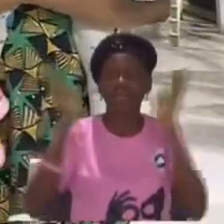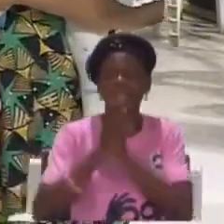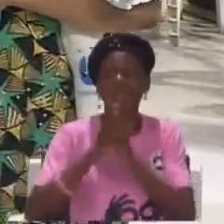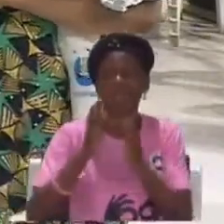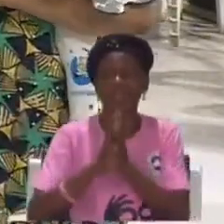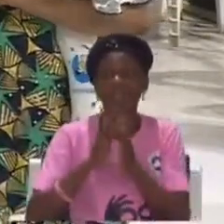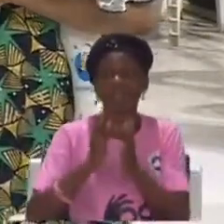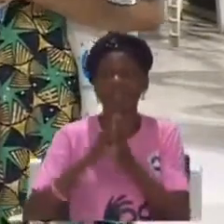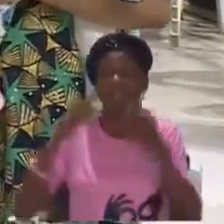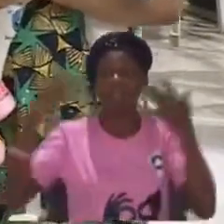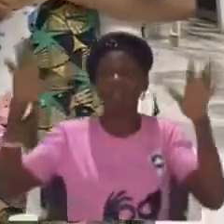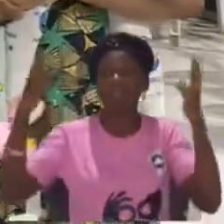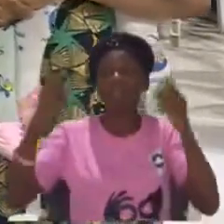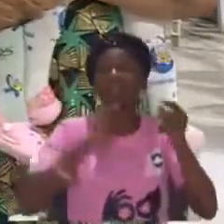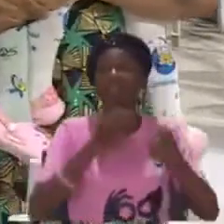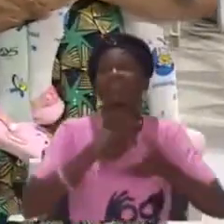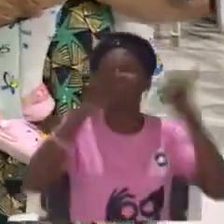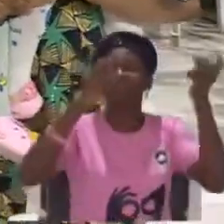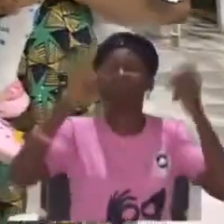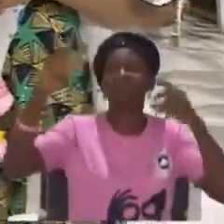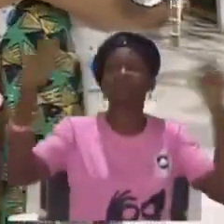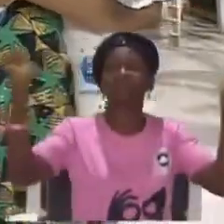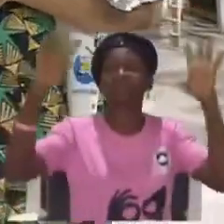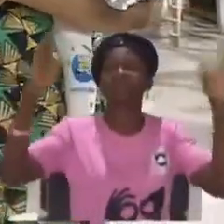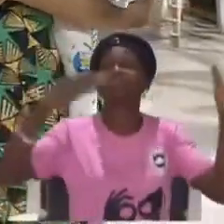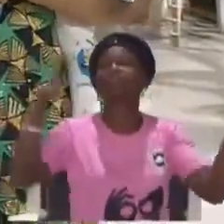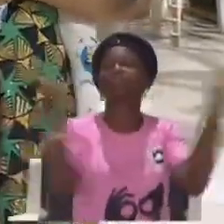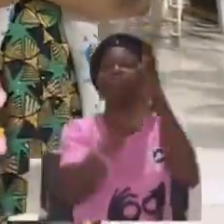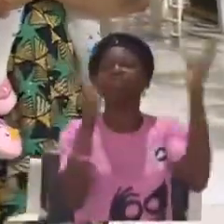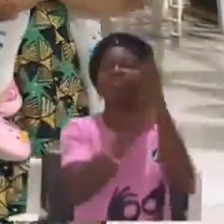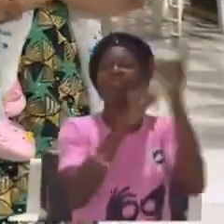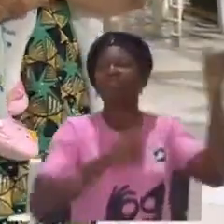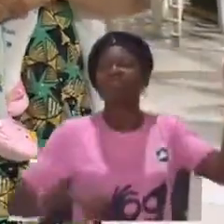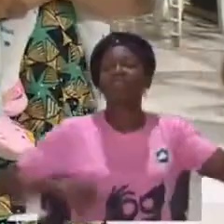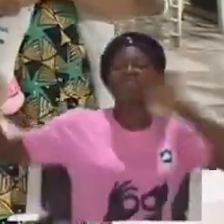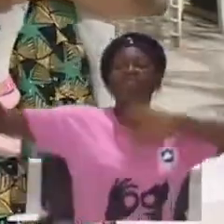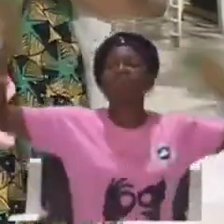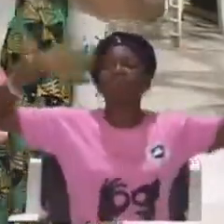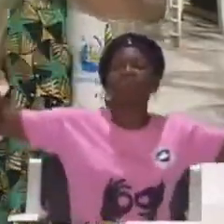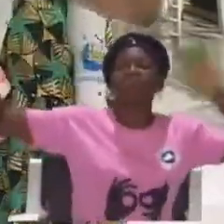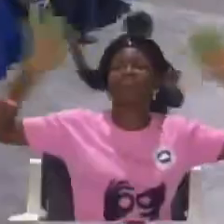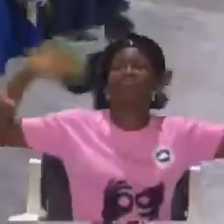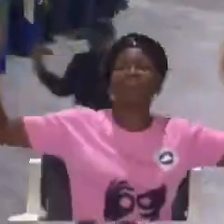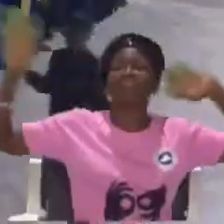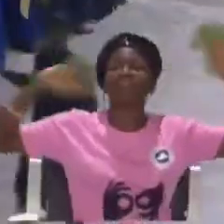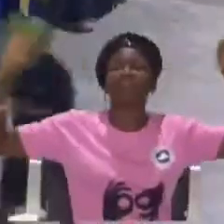to say 4 hallelujah for the 4 girls. Praise the Lord!